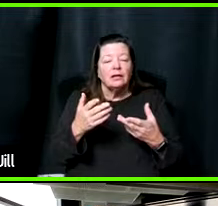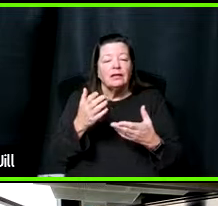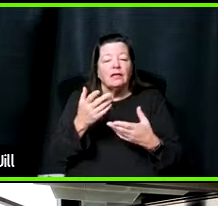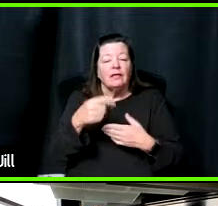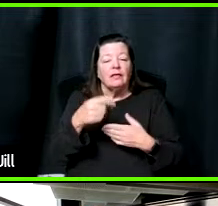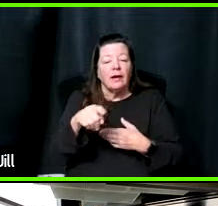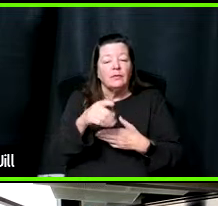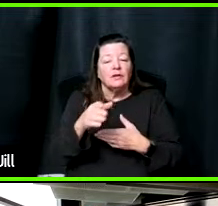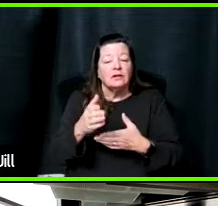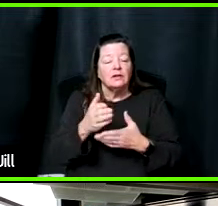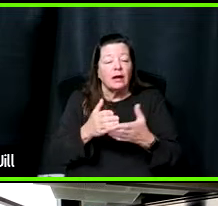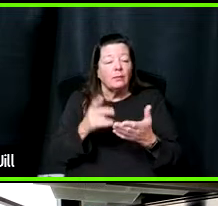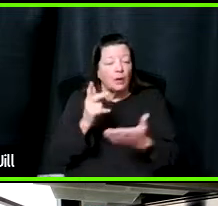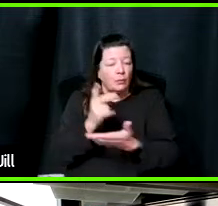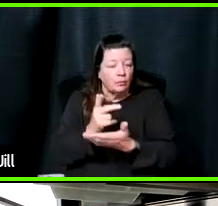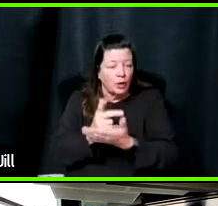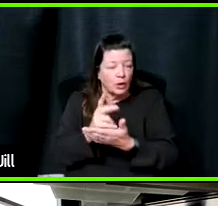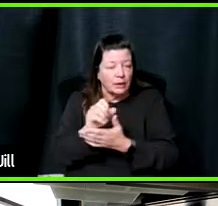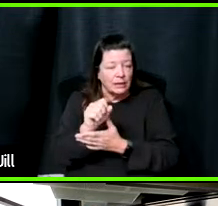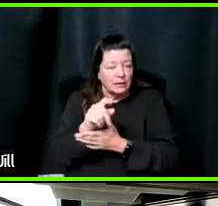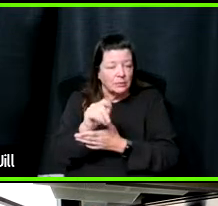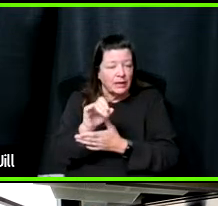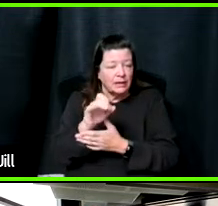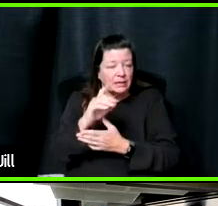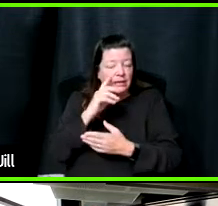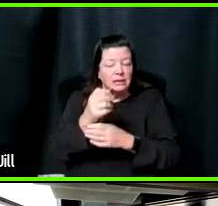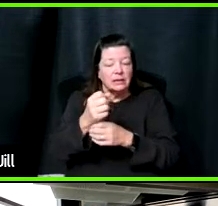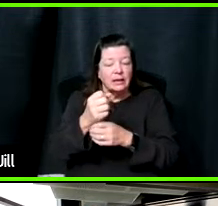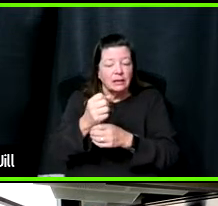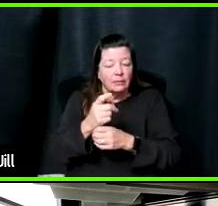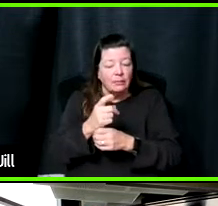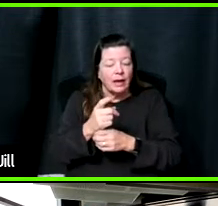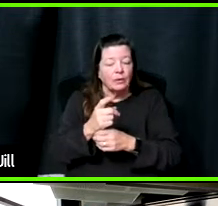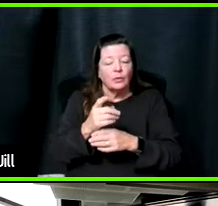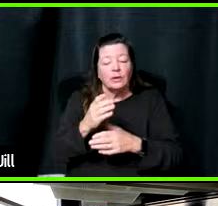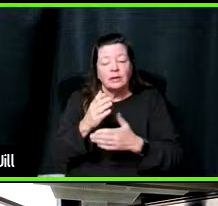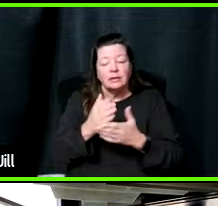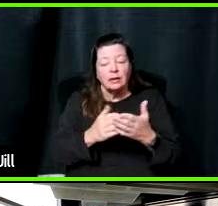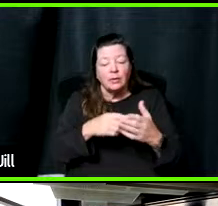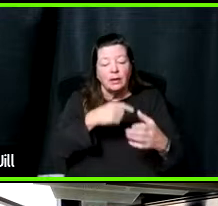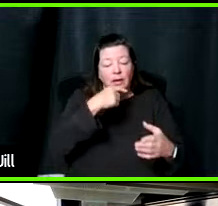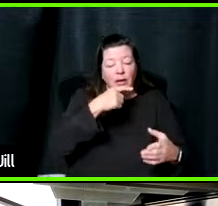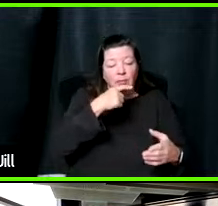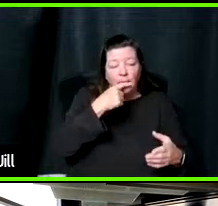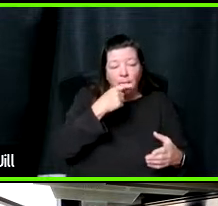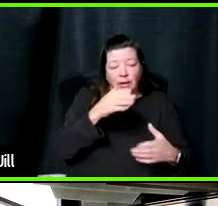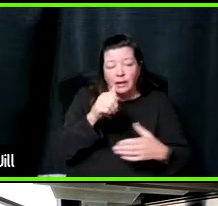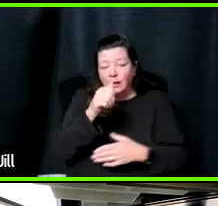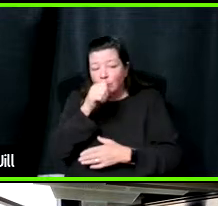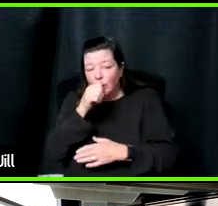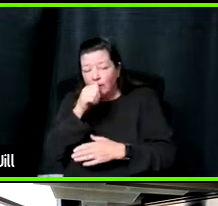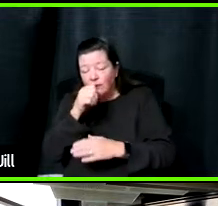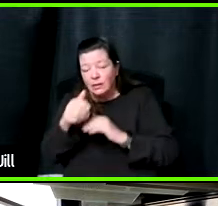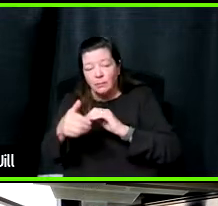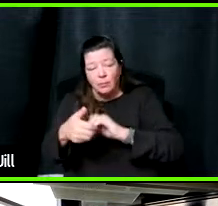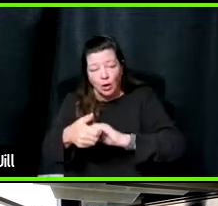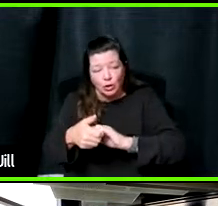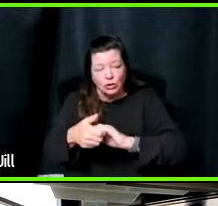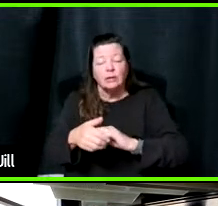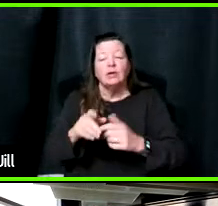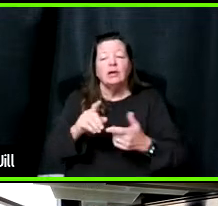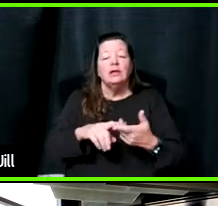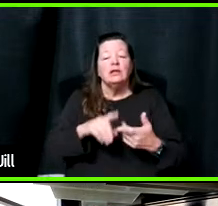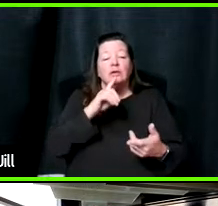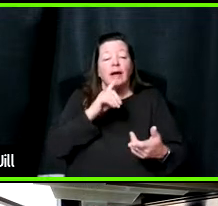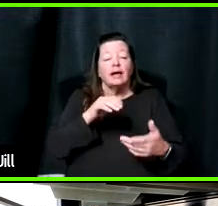and how to get that back for a public-private partnership that we will need to go into in order to